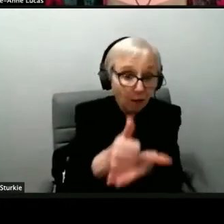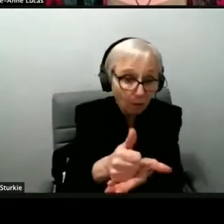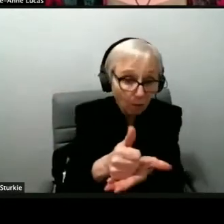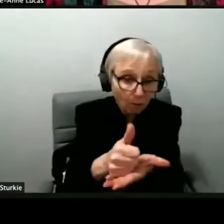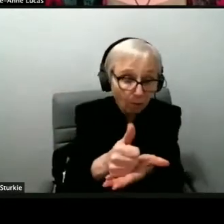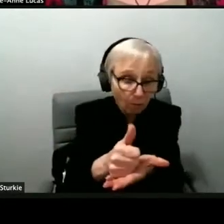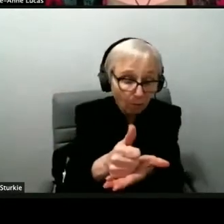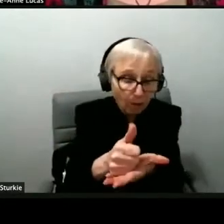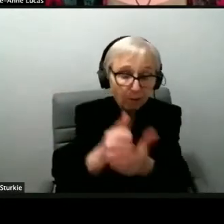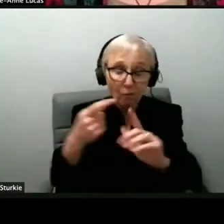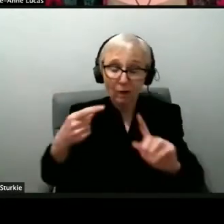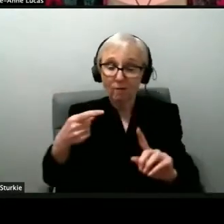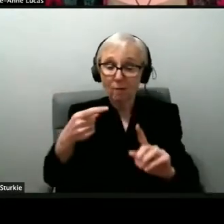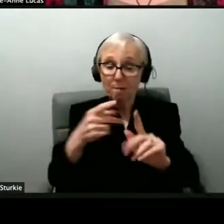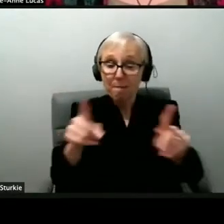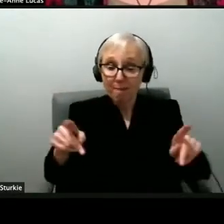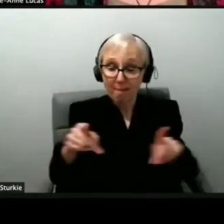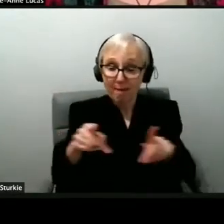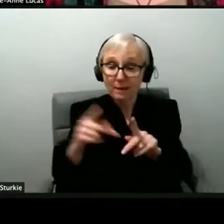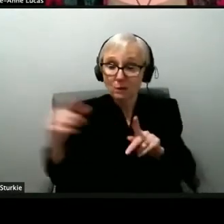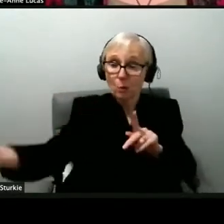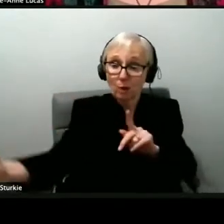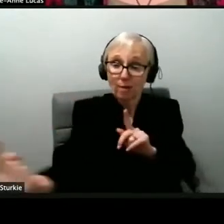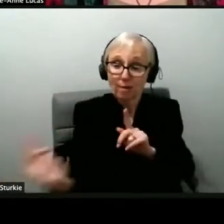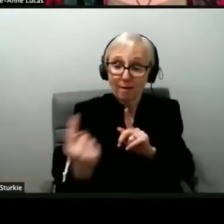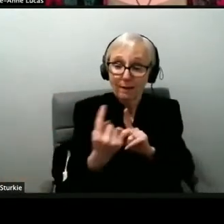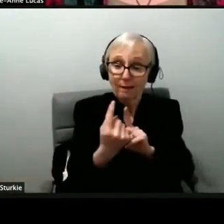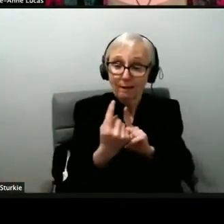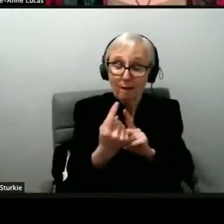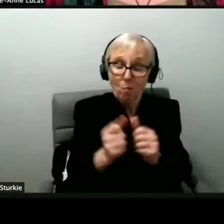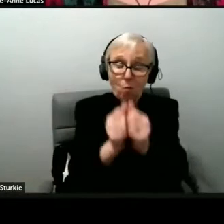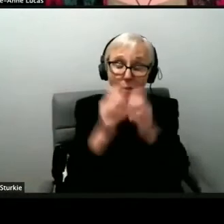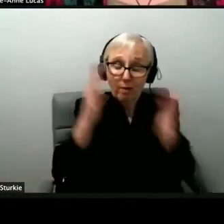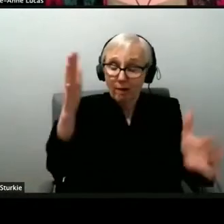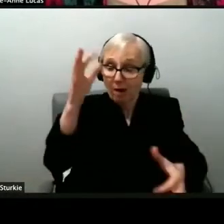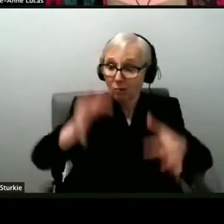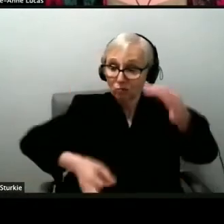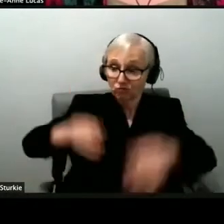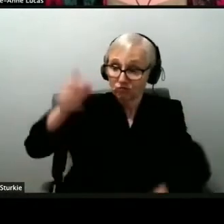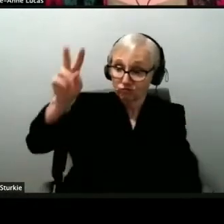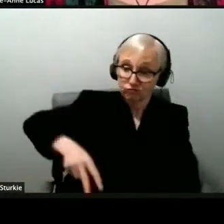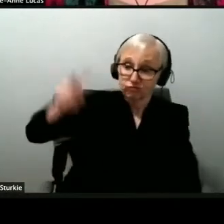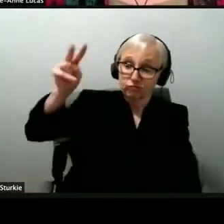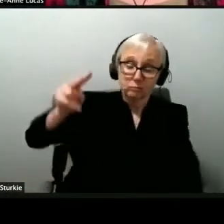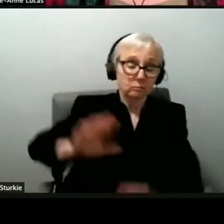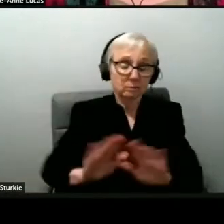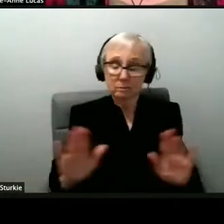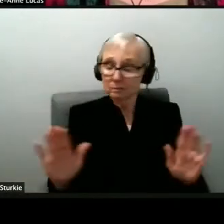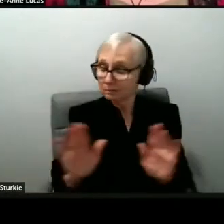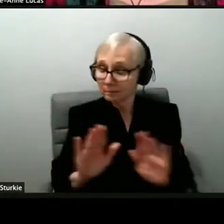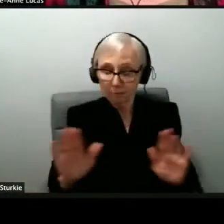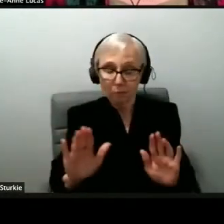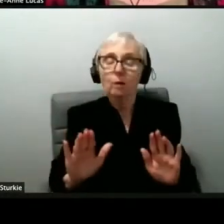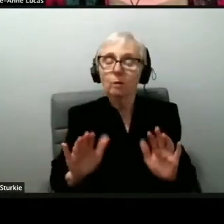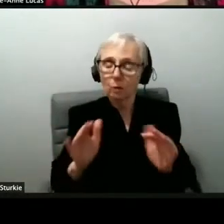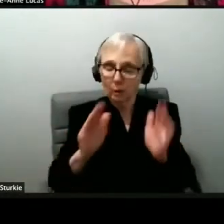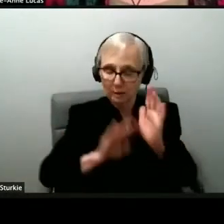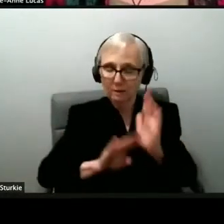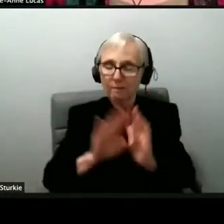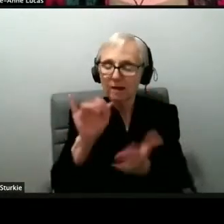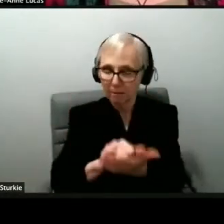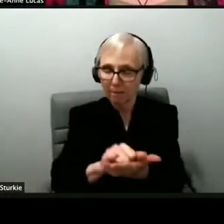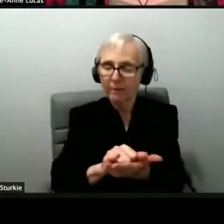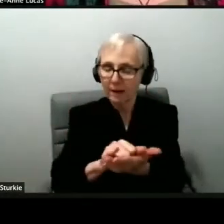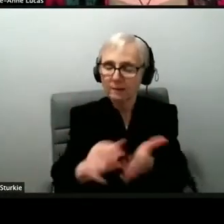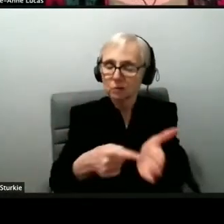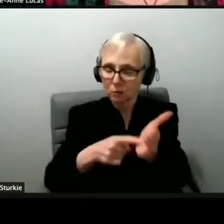have a destination where they know they can get help and not be judged, we want to develop that with our current inventory. And that's what is going to be